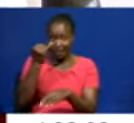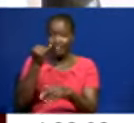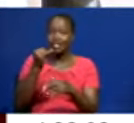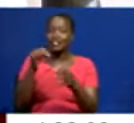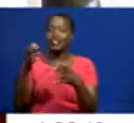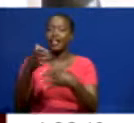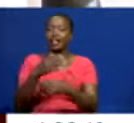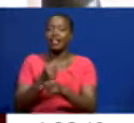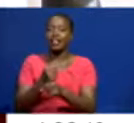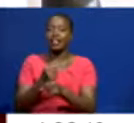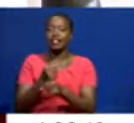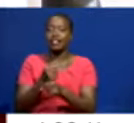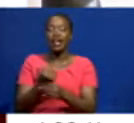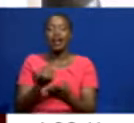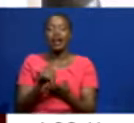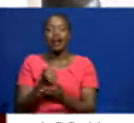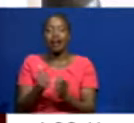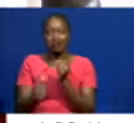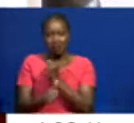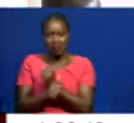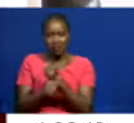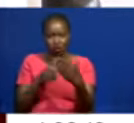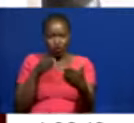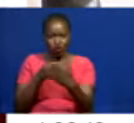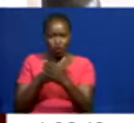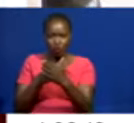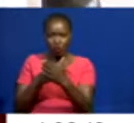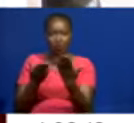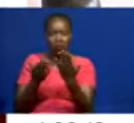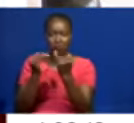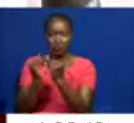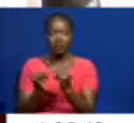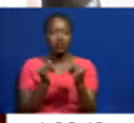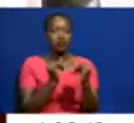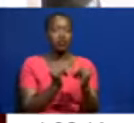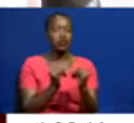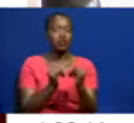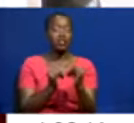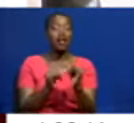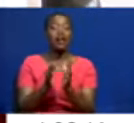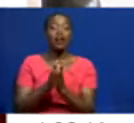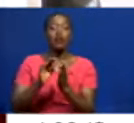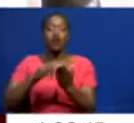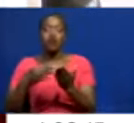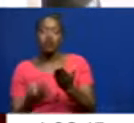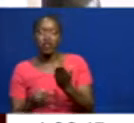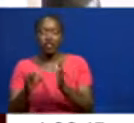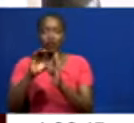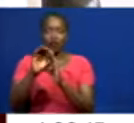Card initiative to bar individuals that fall short of our constitutional,